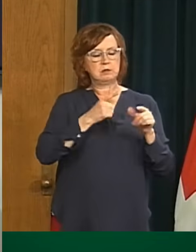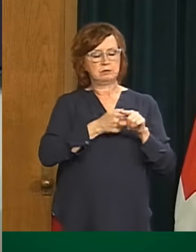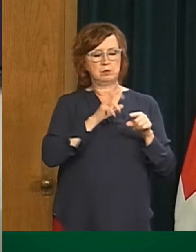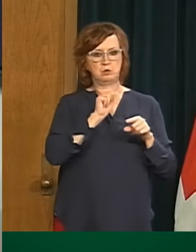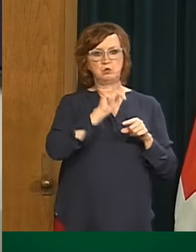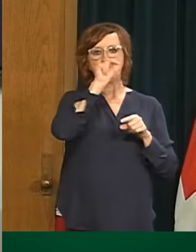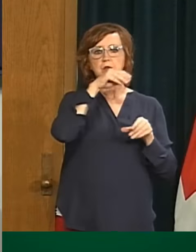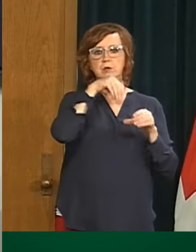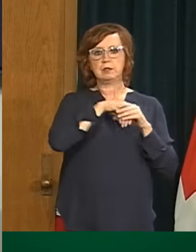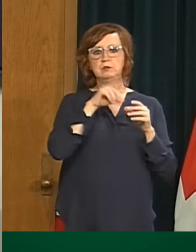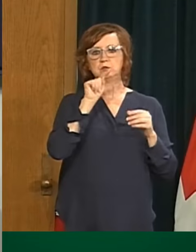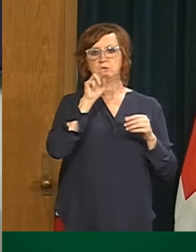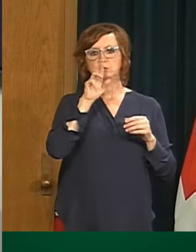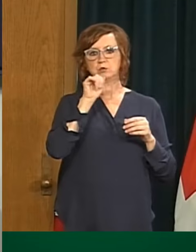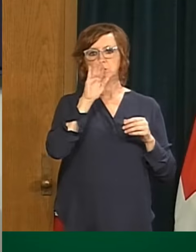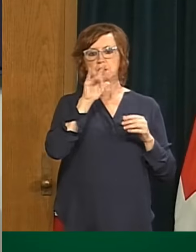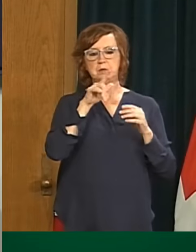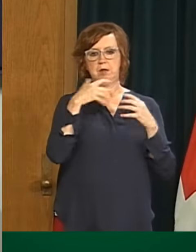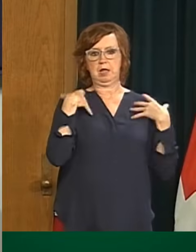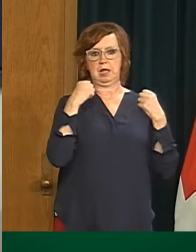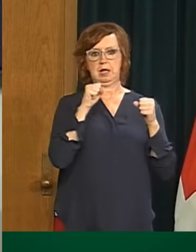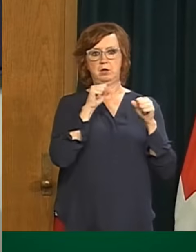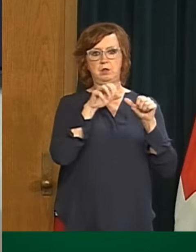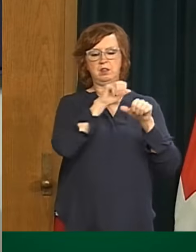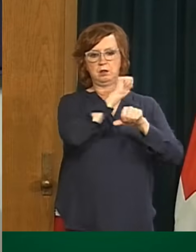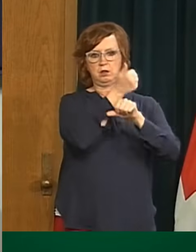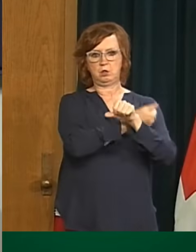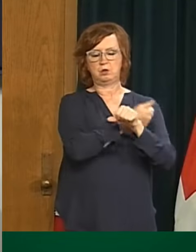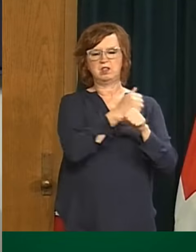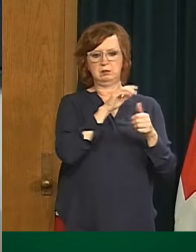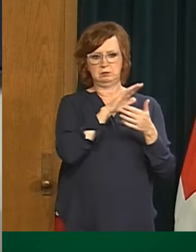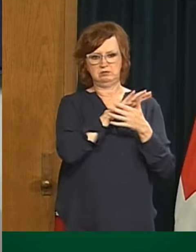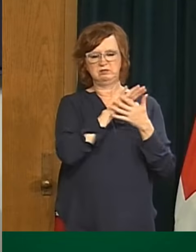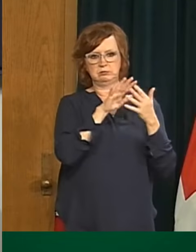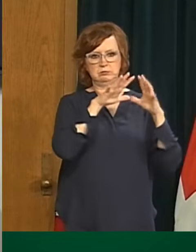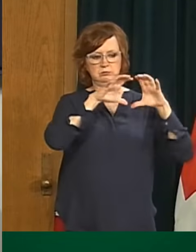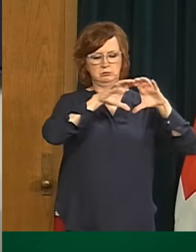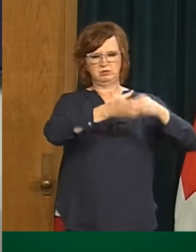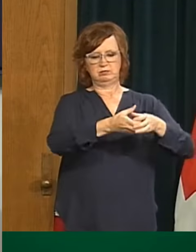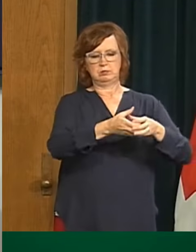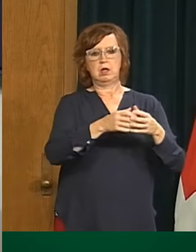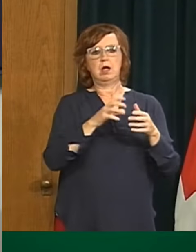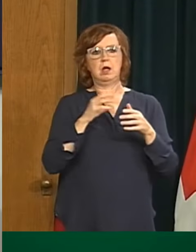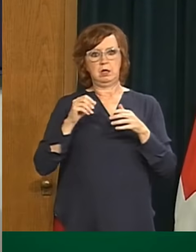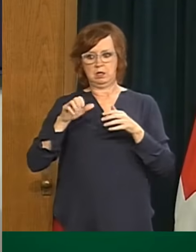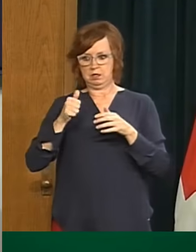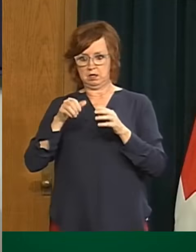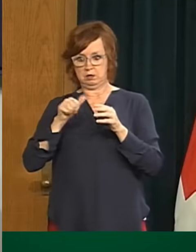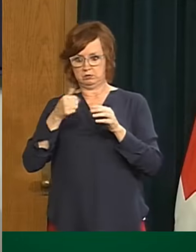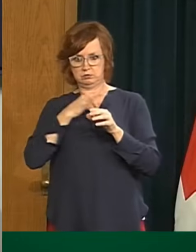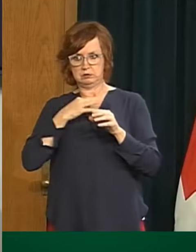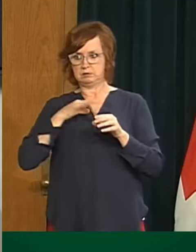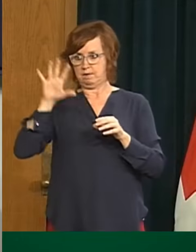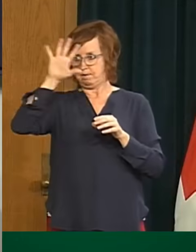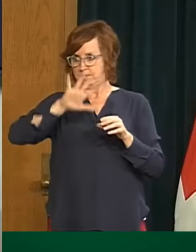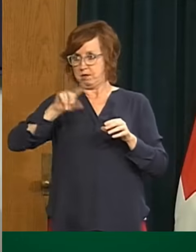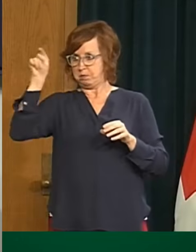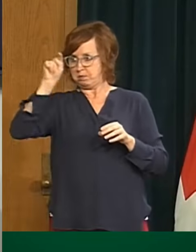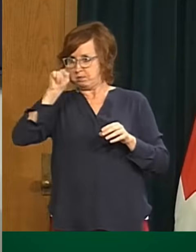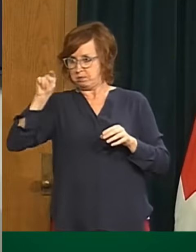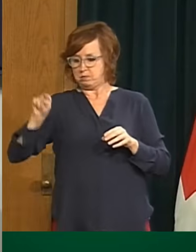Health Authority, and we are working hard to accelerate the reallocation of staff from across the province to help respond to this situation in the